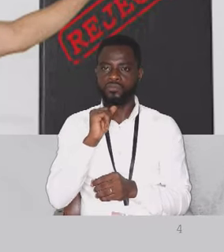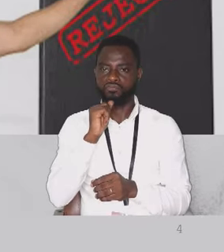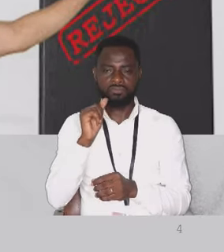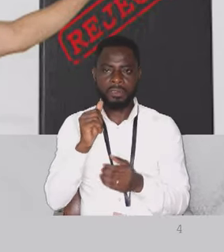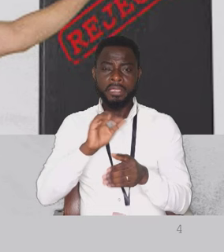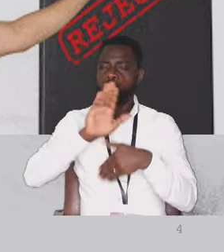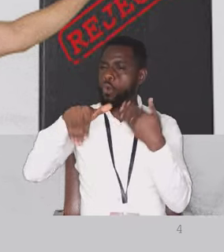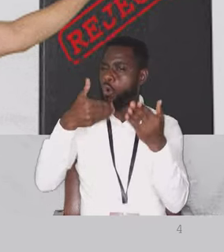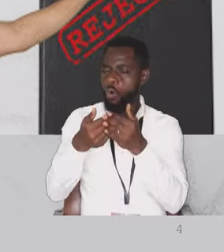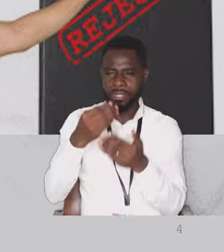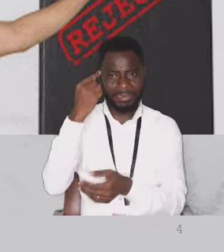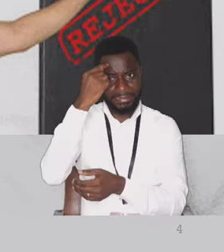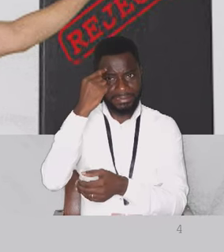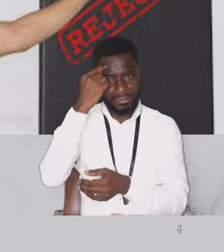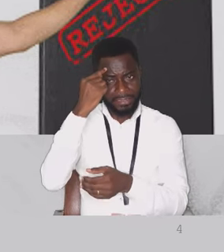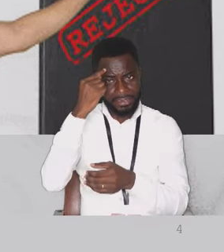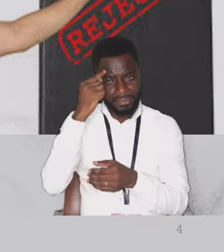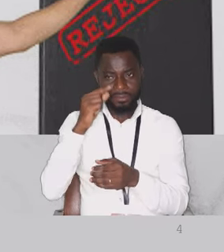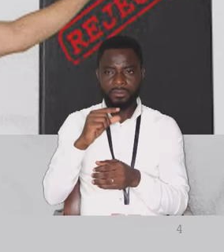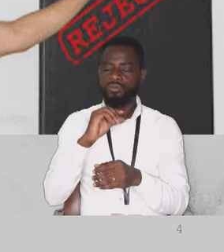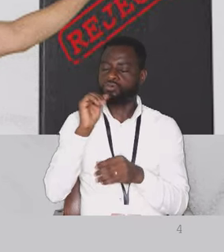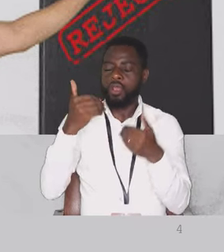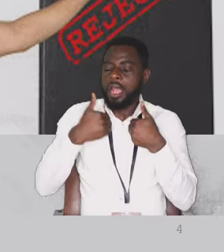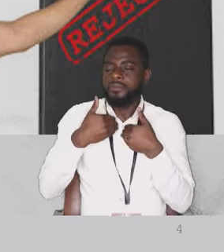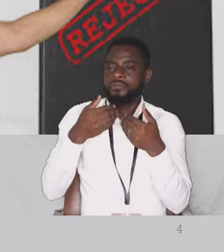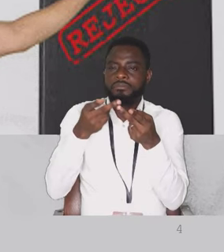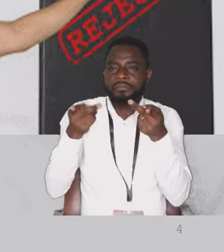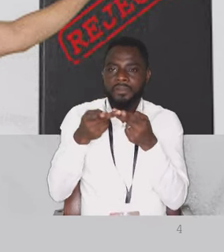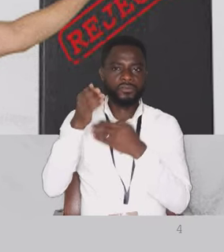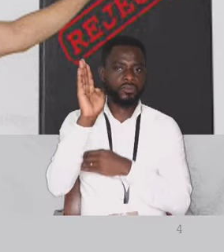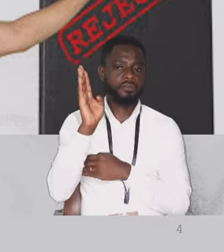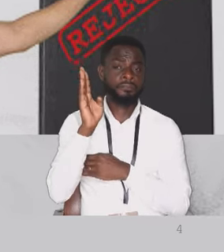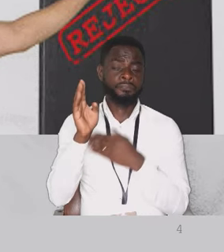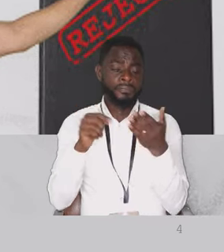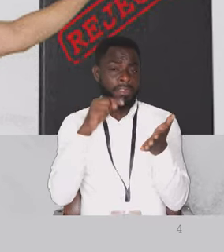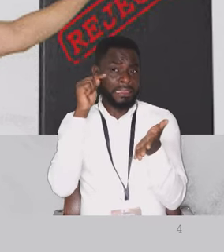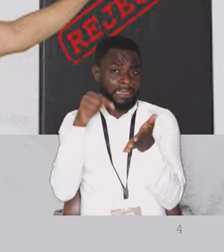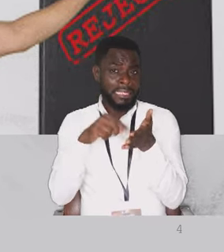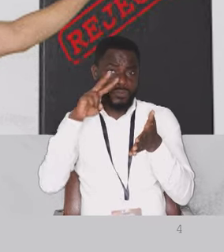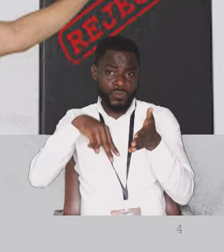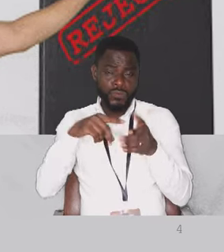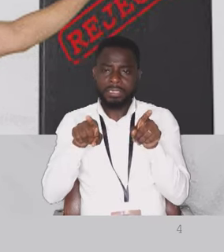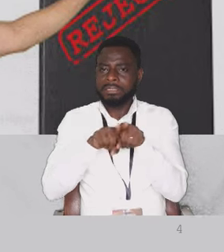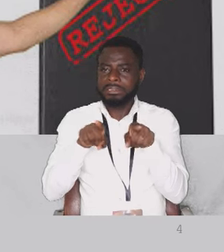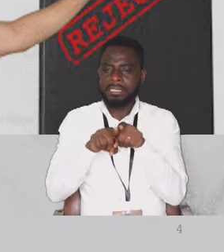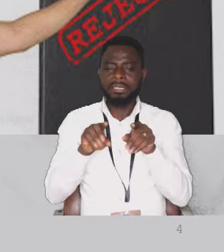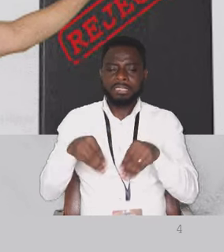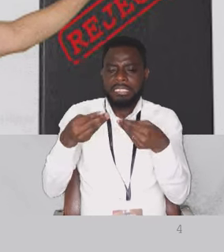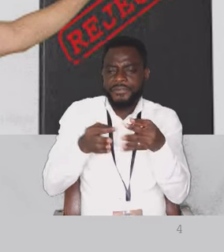his thoughts, there is no room for God. This one also gives a description of another